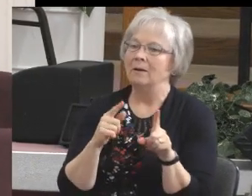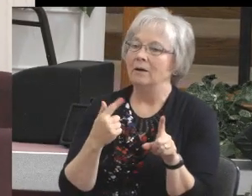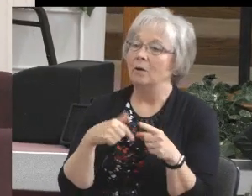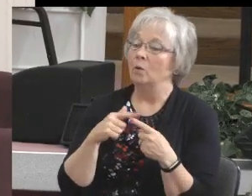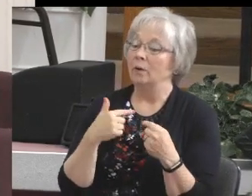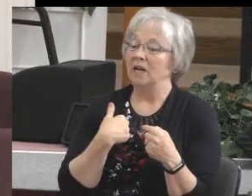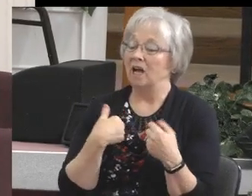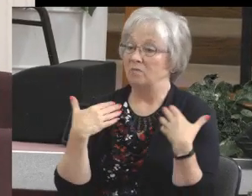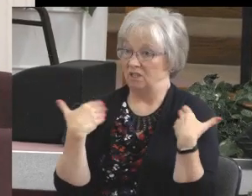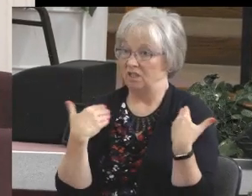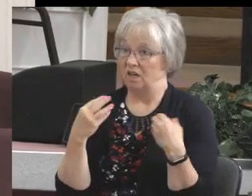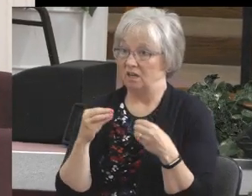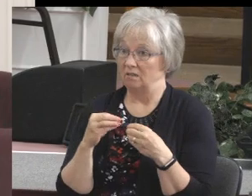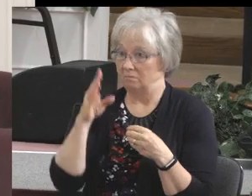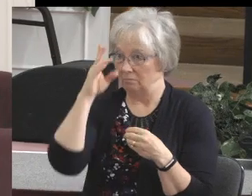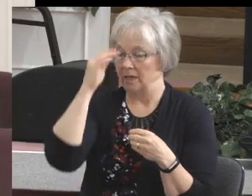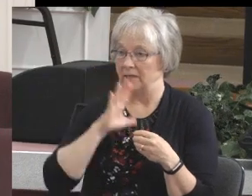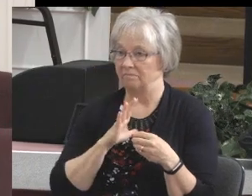when I was younger,